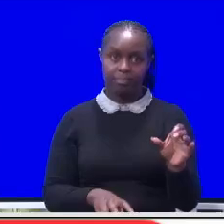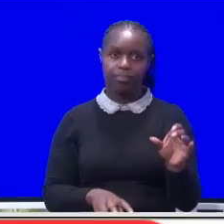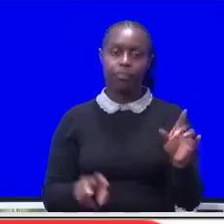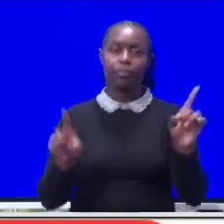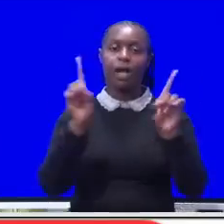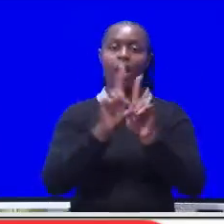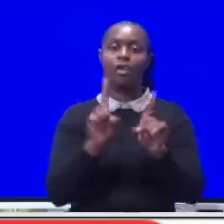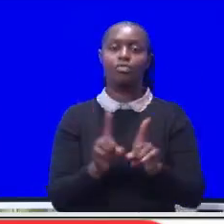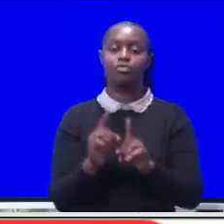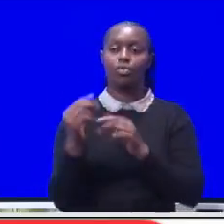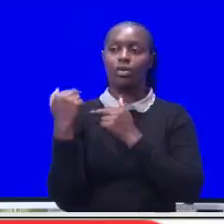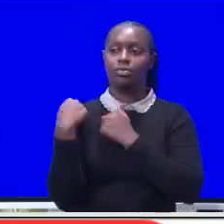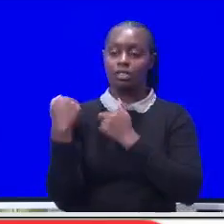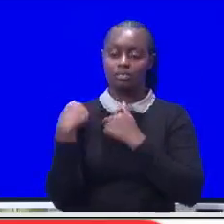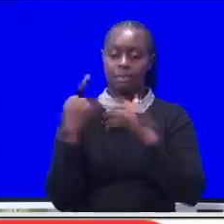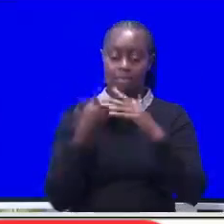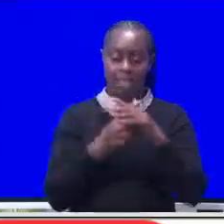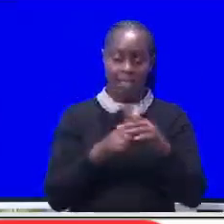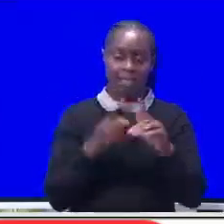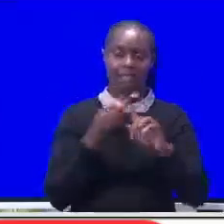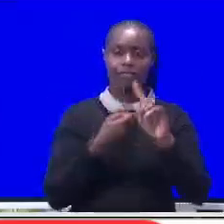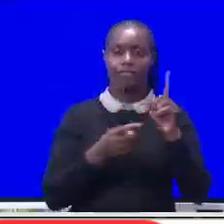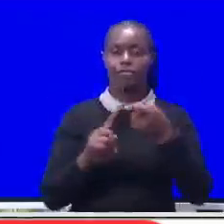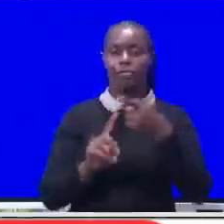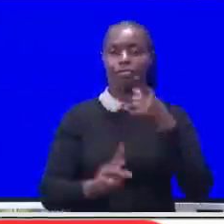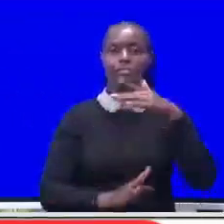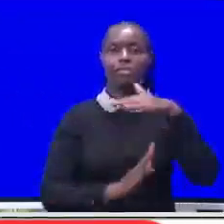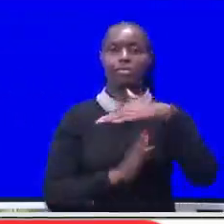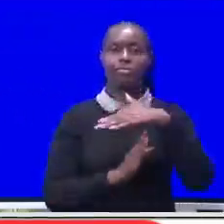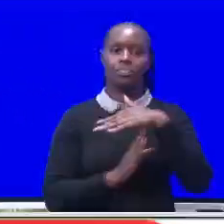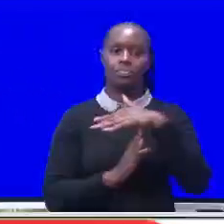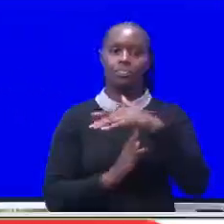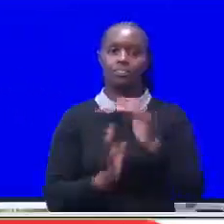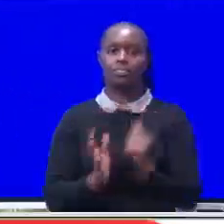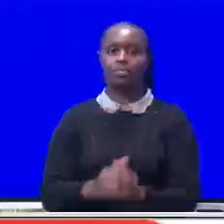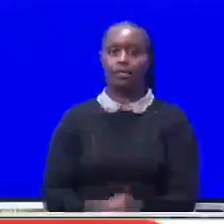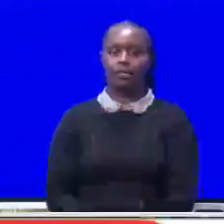and the responsibility begins from the very top. Chichi, Josephine TV 47.